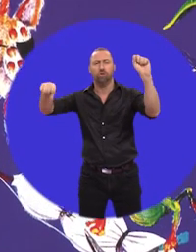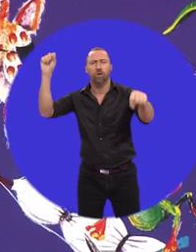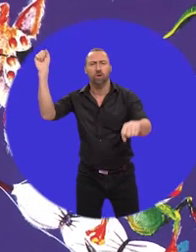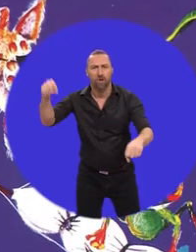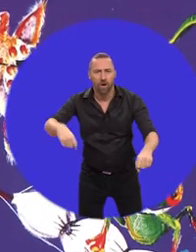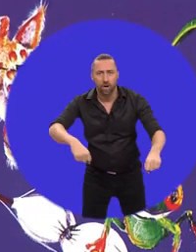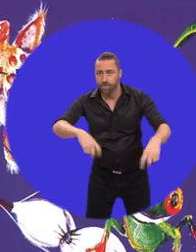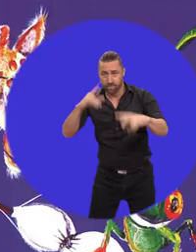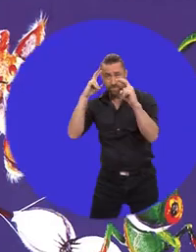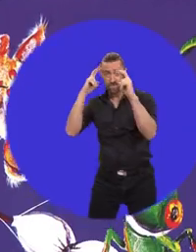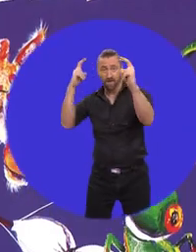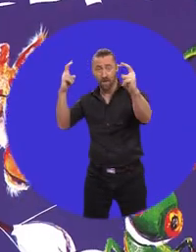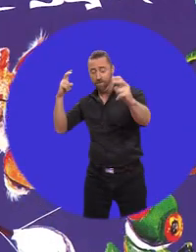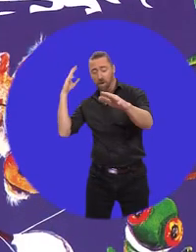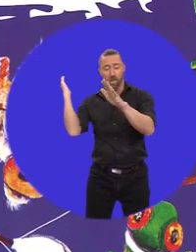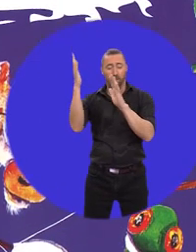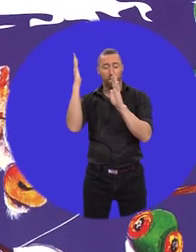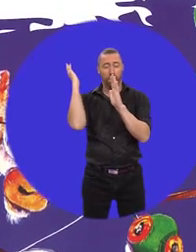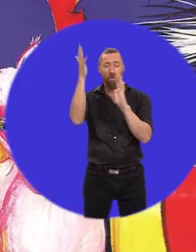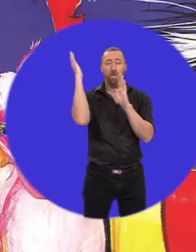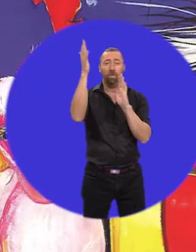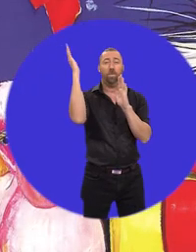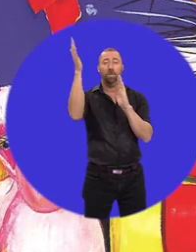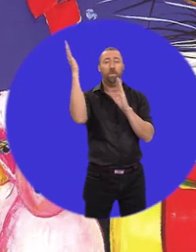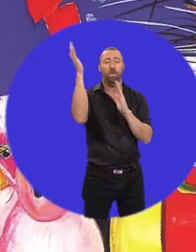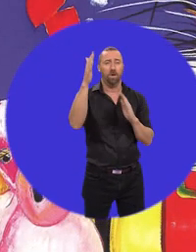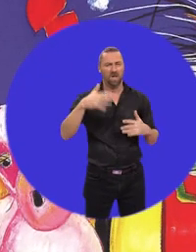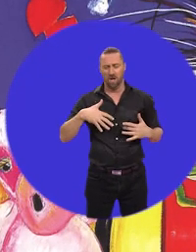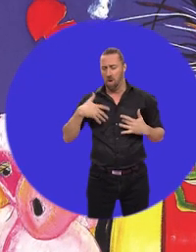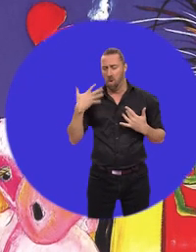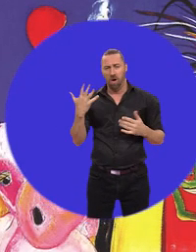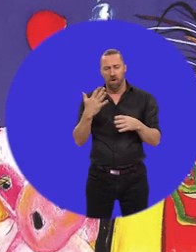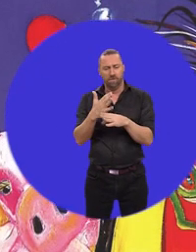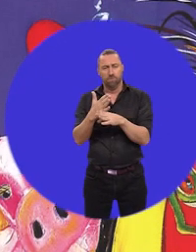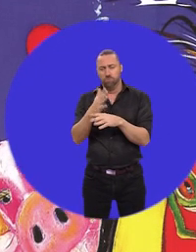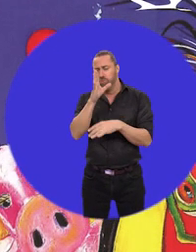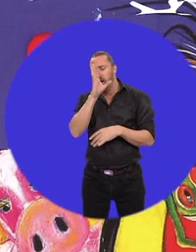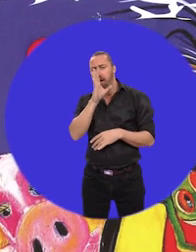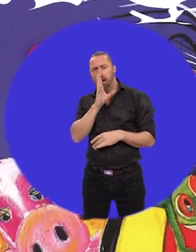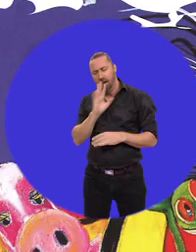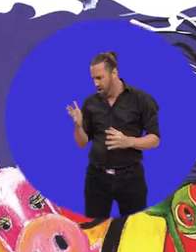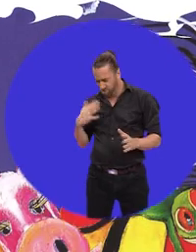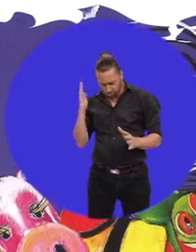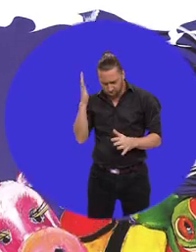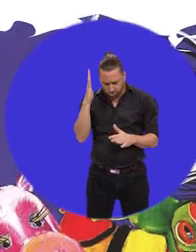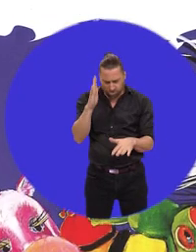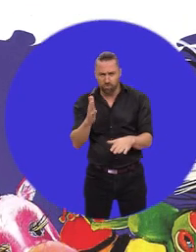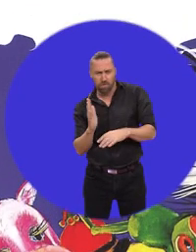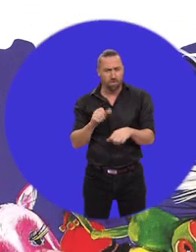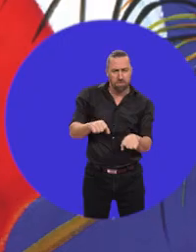They boarded the train and headed for shore. No one wanted Fish to feel sad anymore.